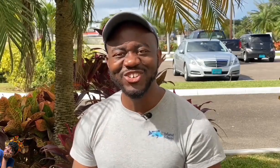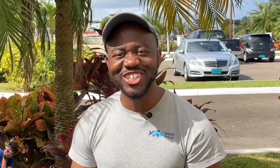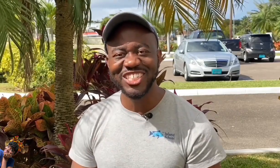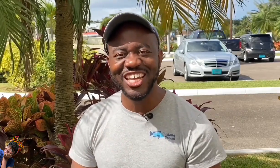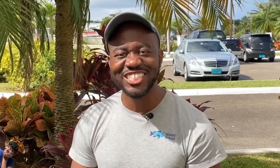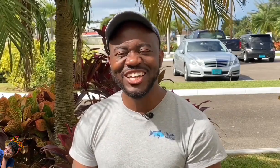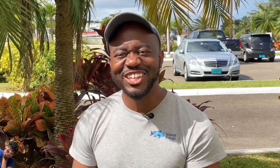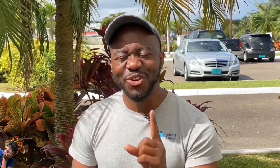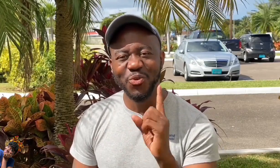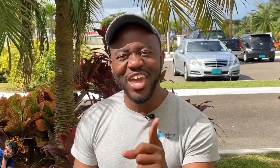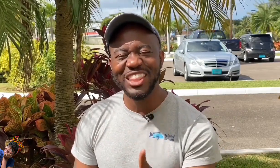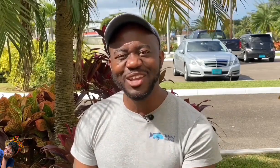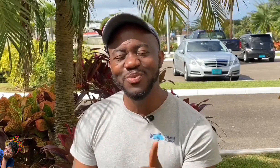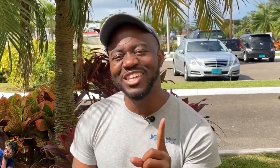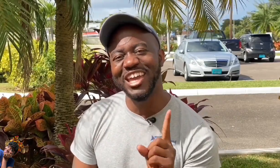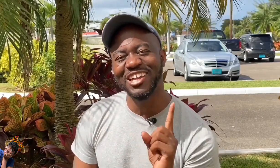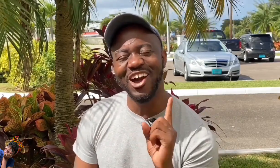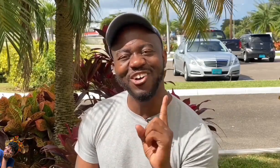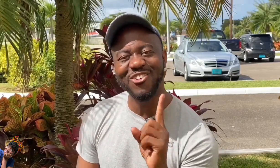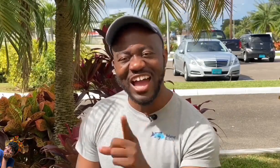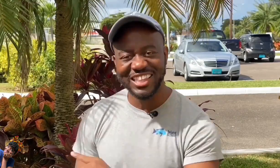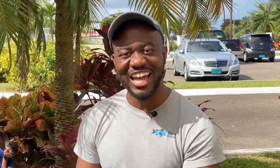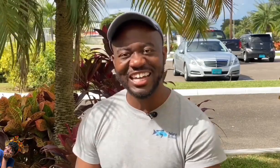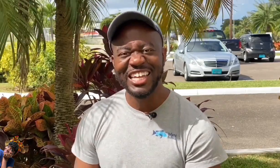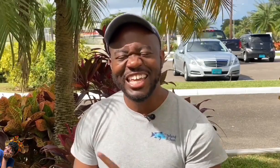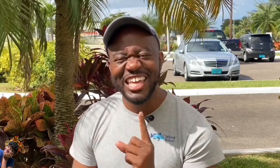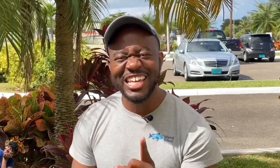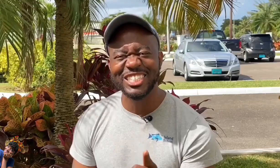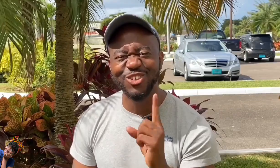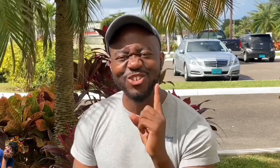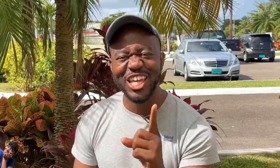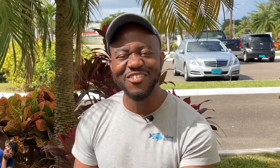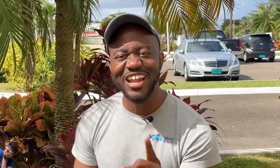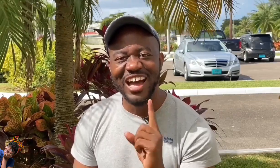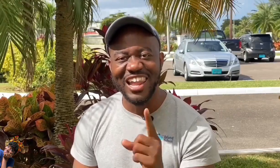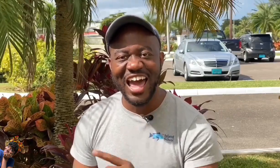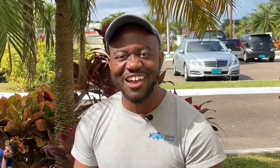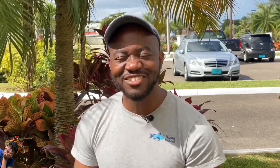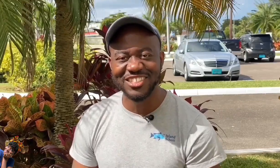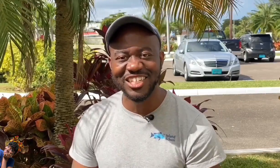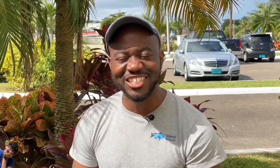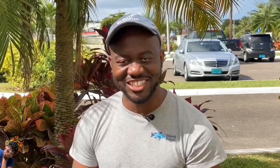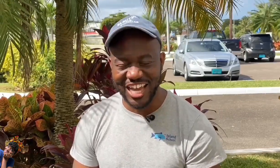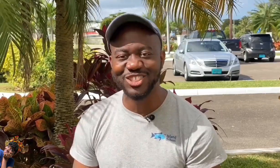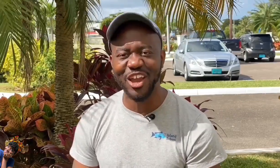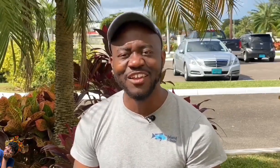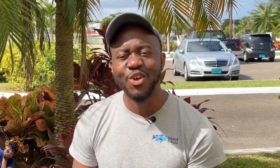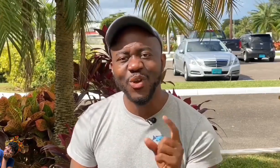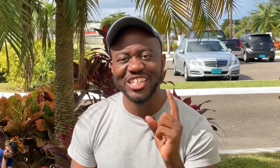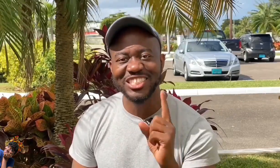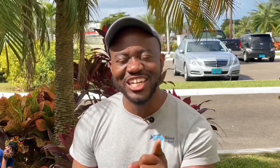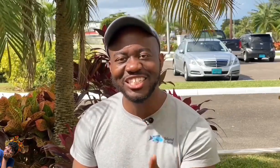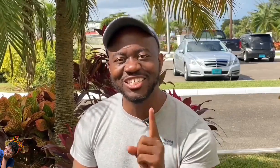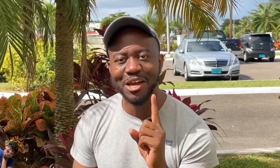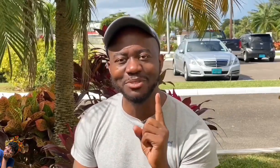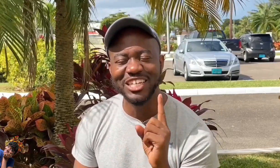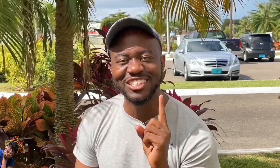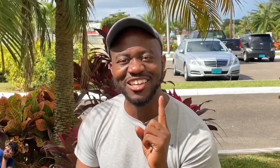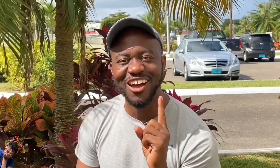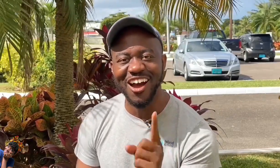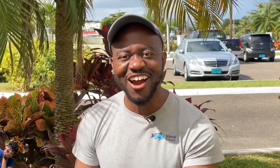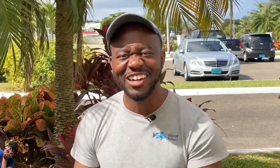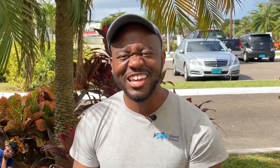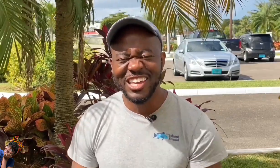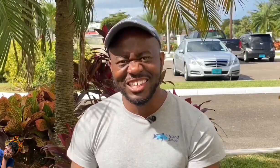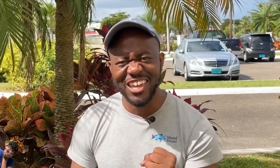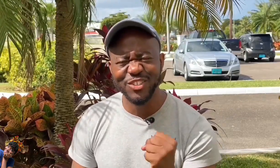the good news is, the way that we can counteract that is through giving our lives to Jesus. That's right. When Jesus comes into